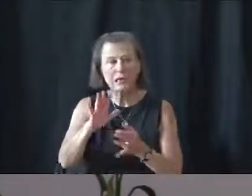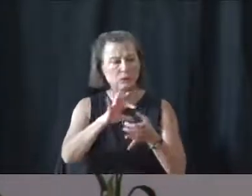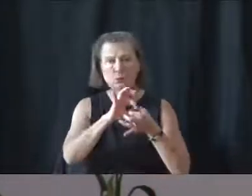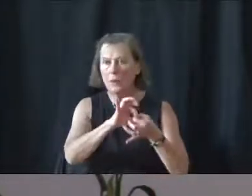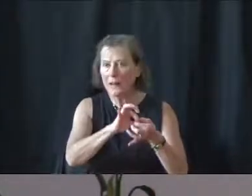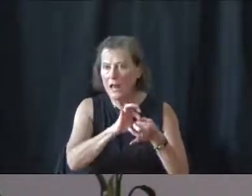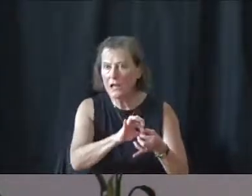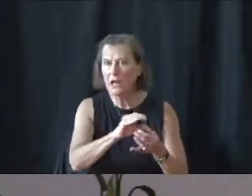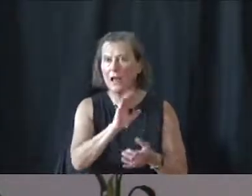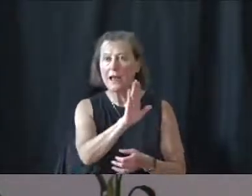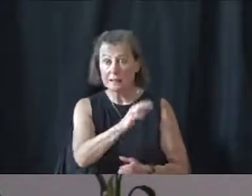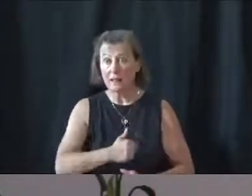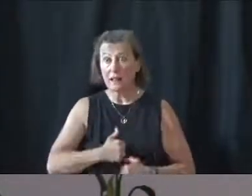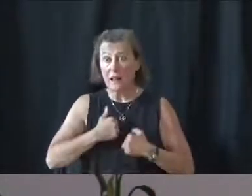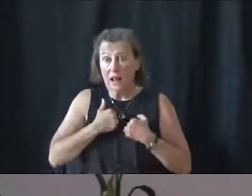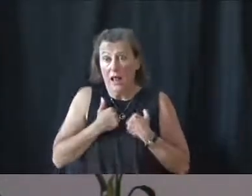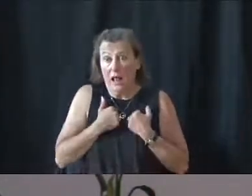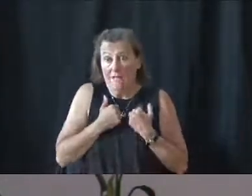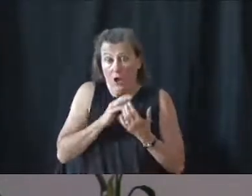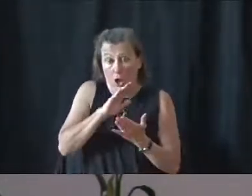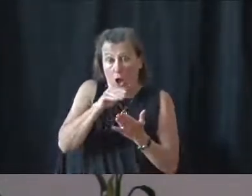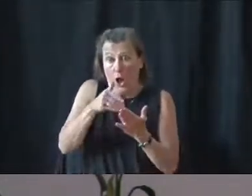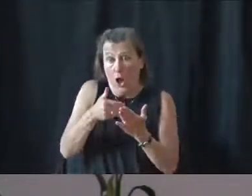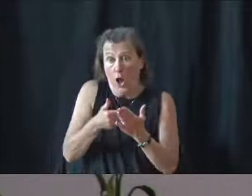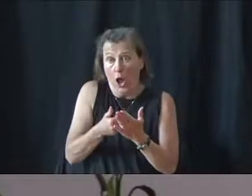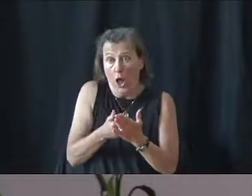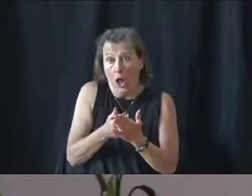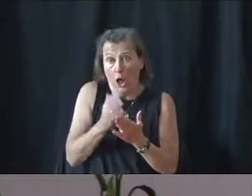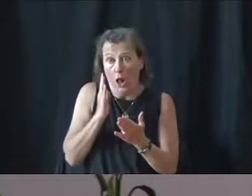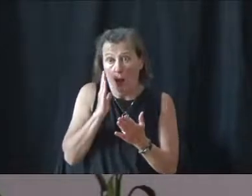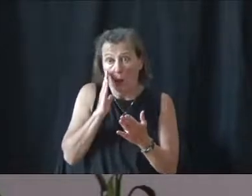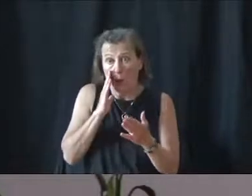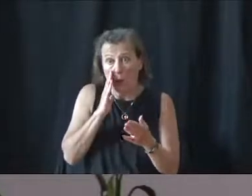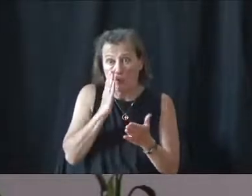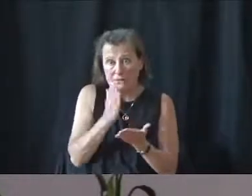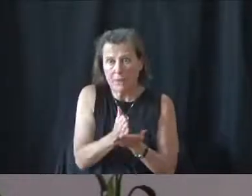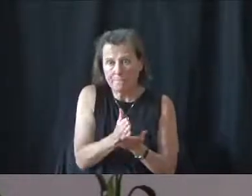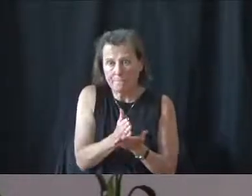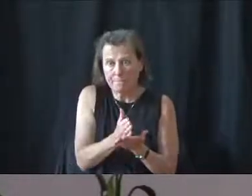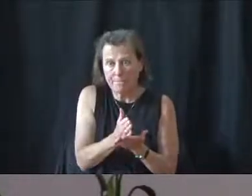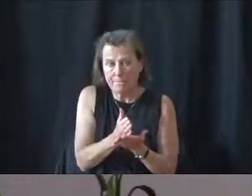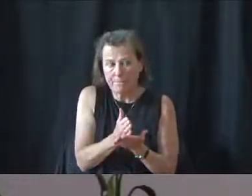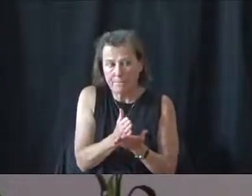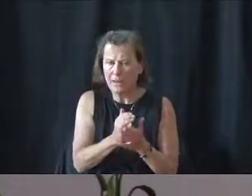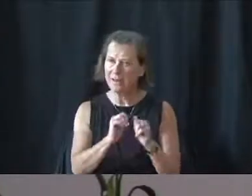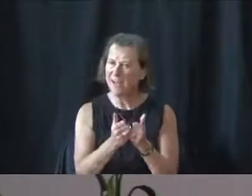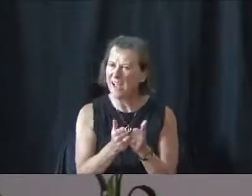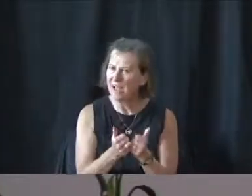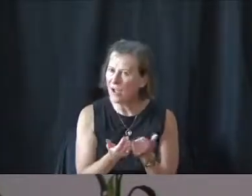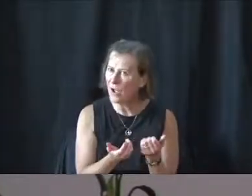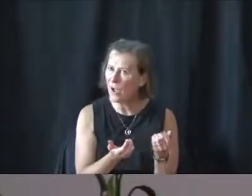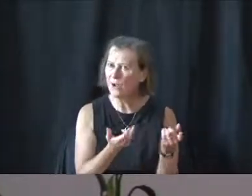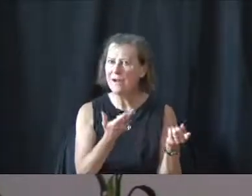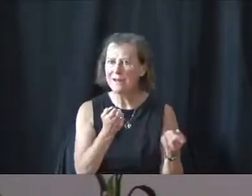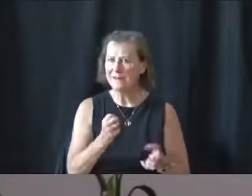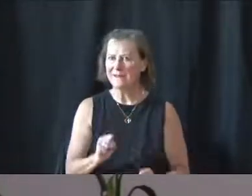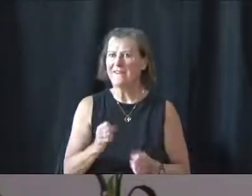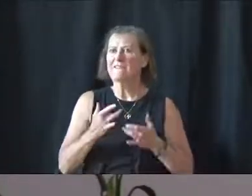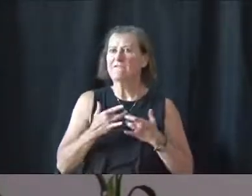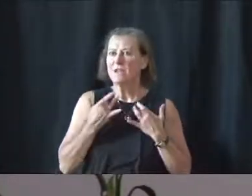relationships and his life were all about to be cut short. How then is it that he could